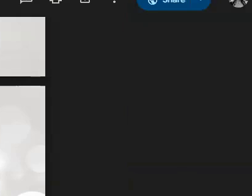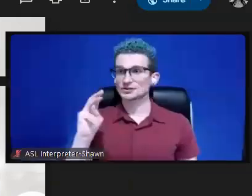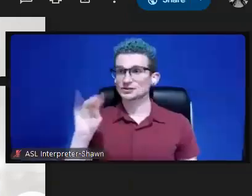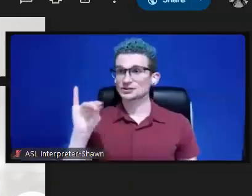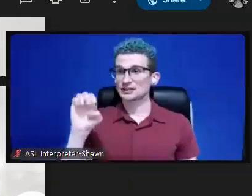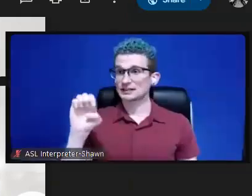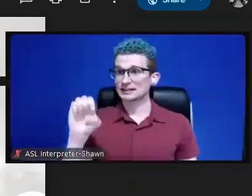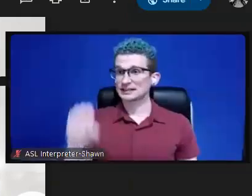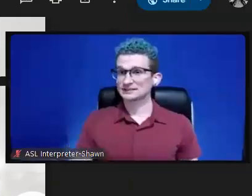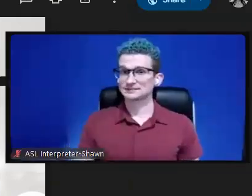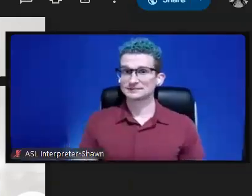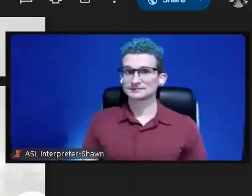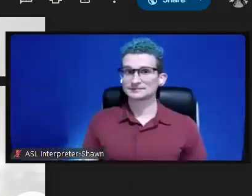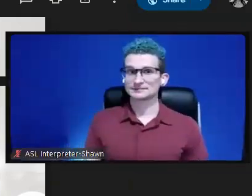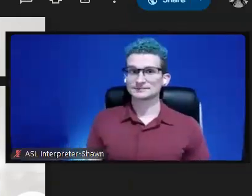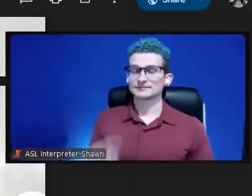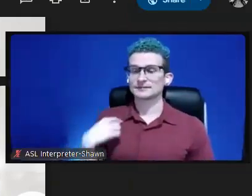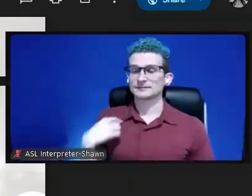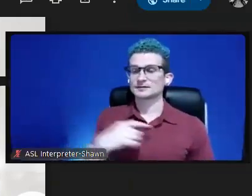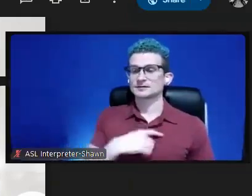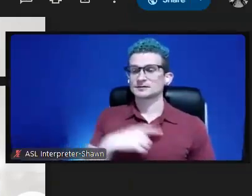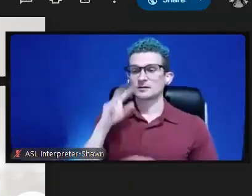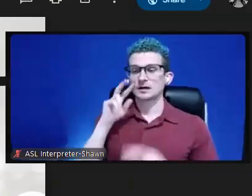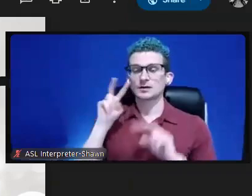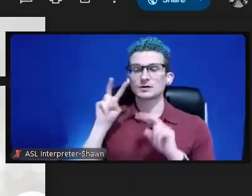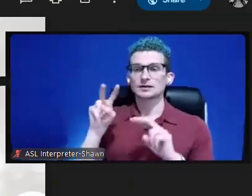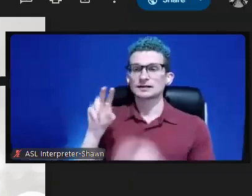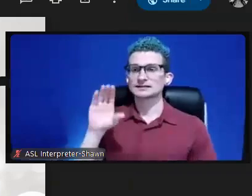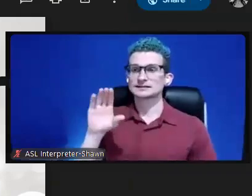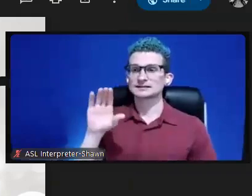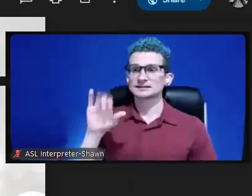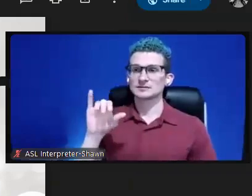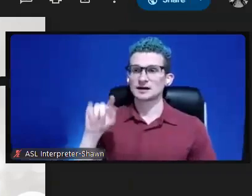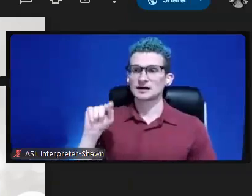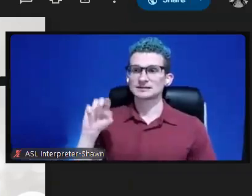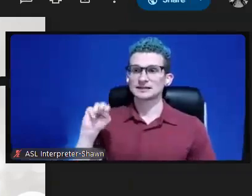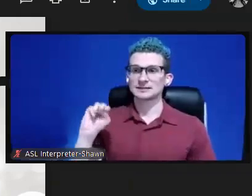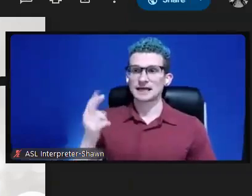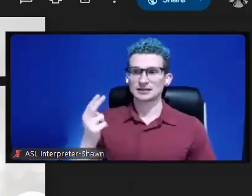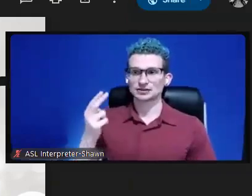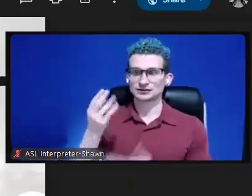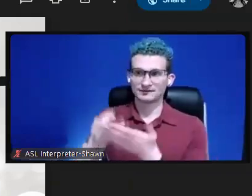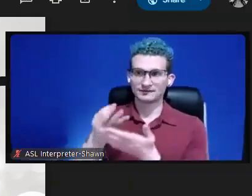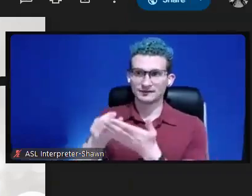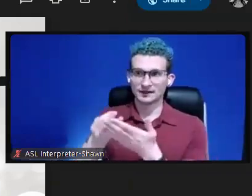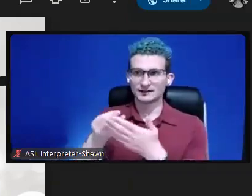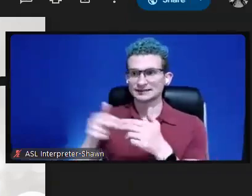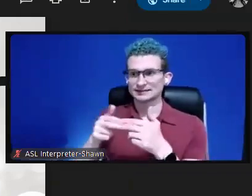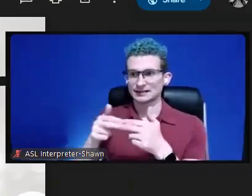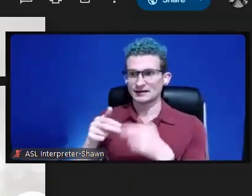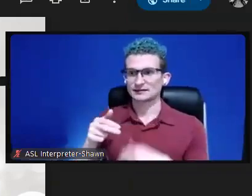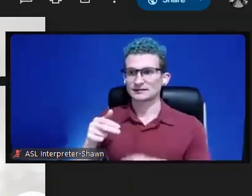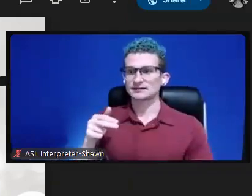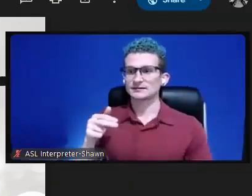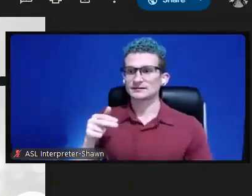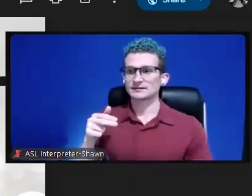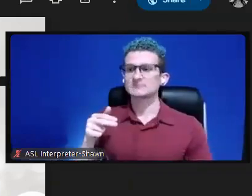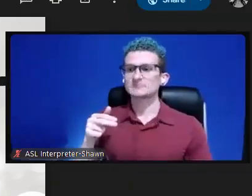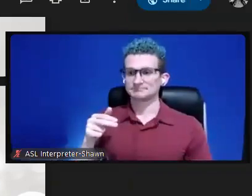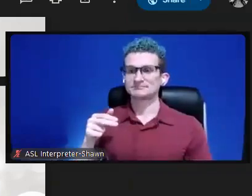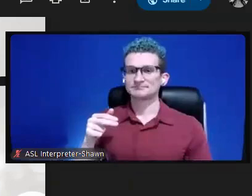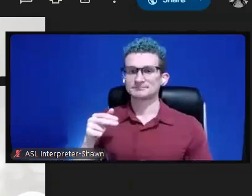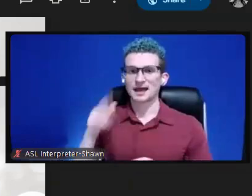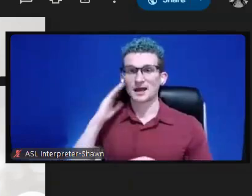Since we're looking at the CYMHTA funding slide, I know that there was a budget request